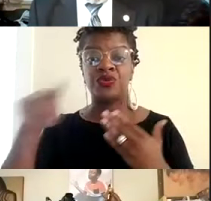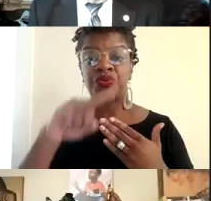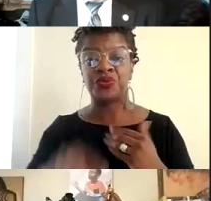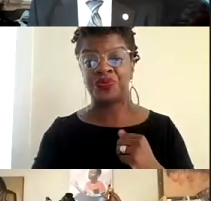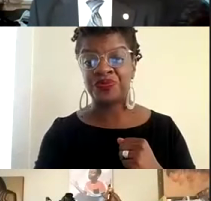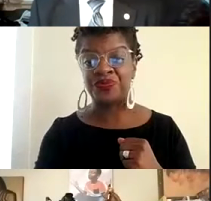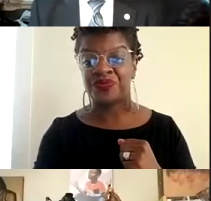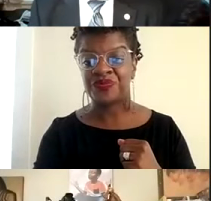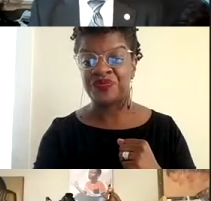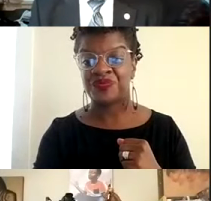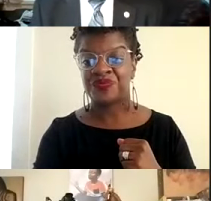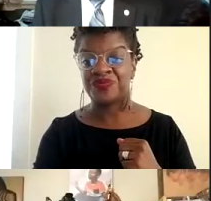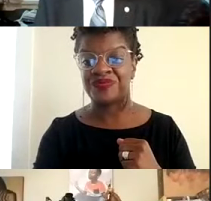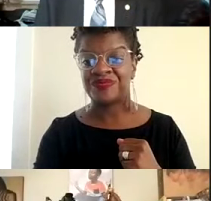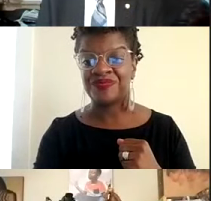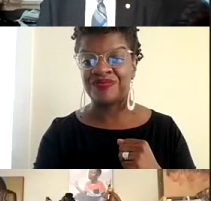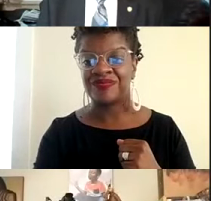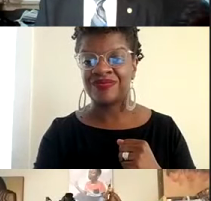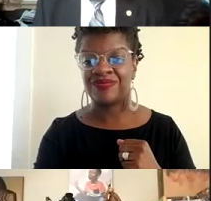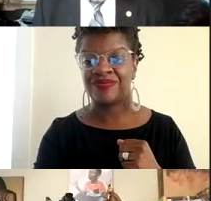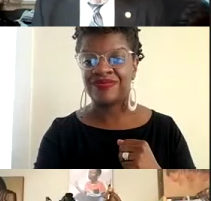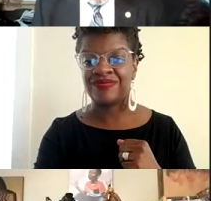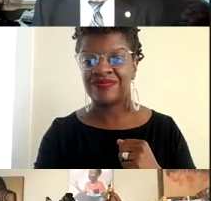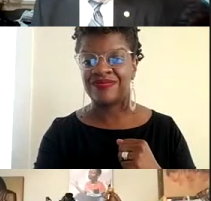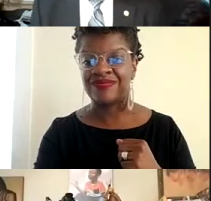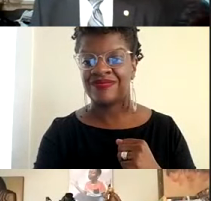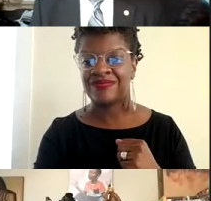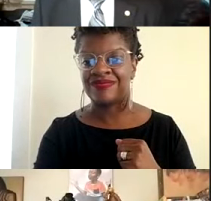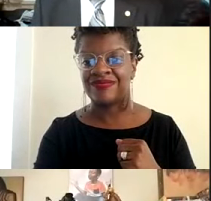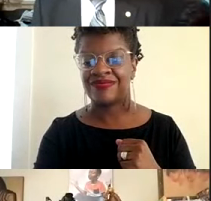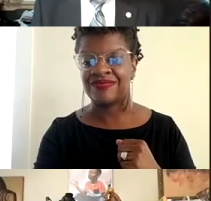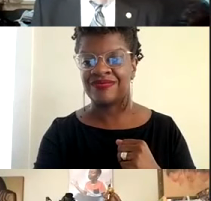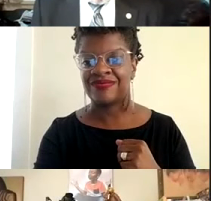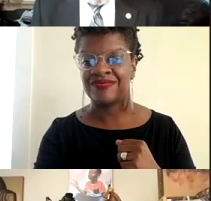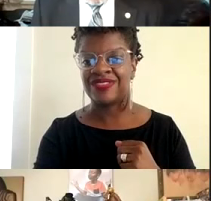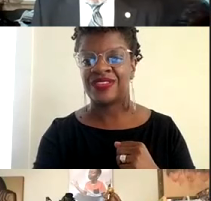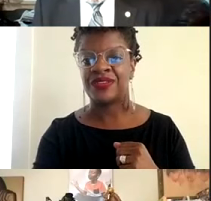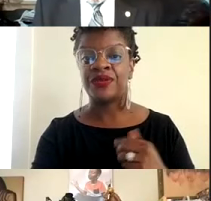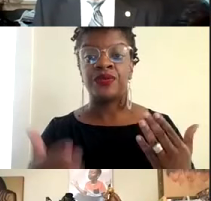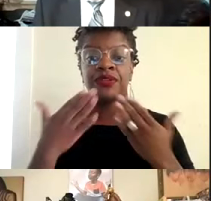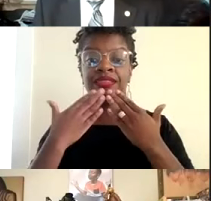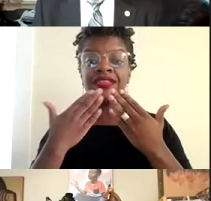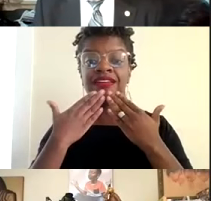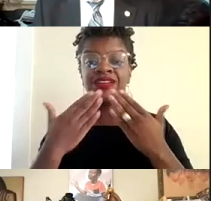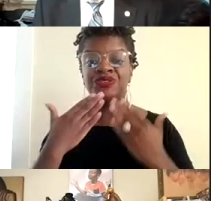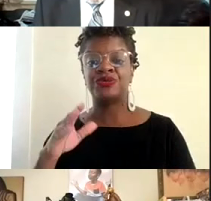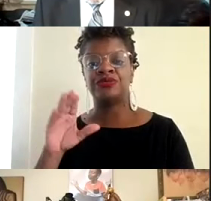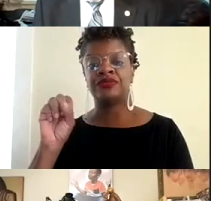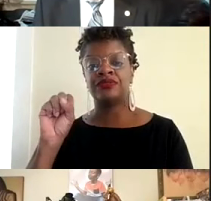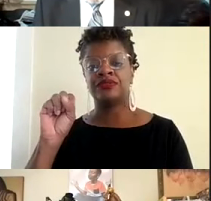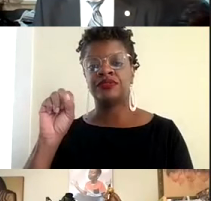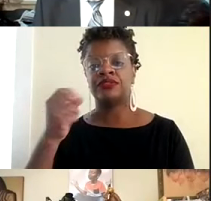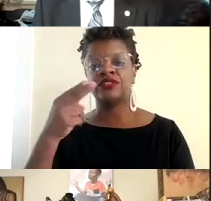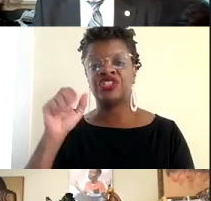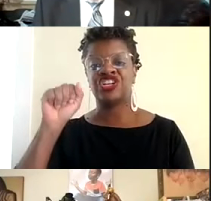I'd also like to say thank you to Sasha Lewis, a parent leader who will follow me on our program.